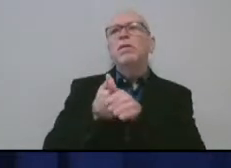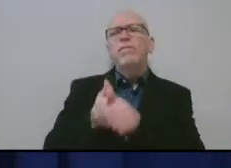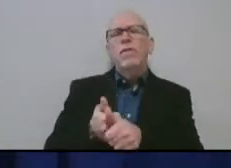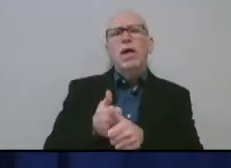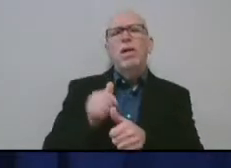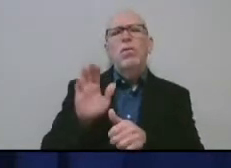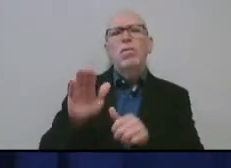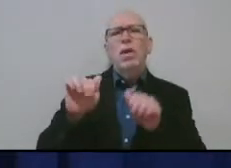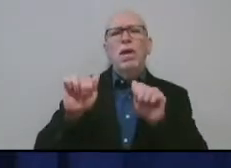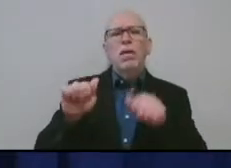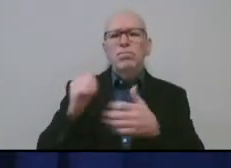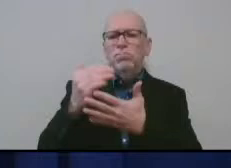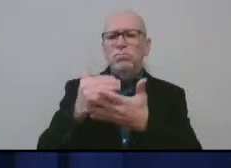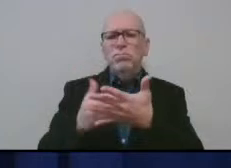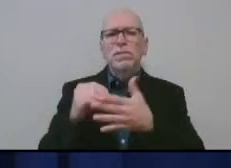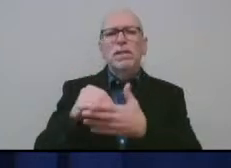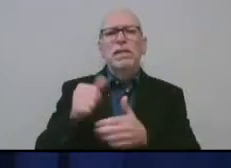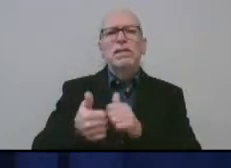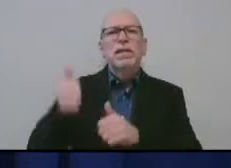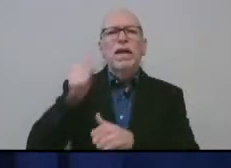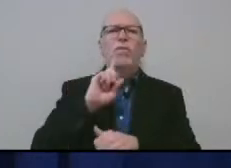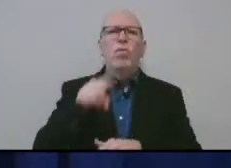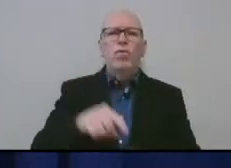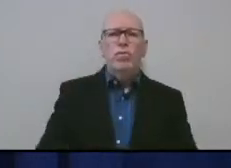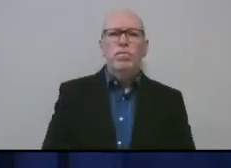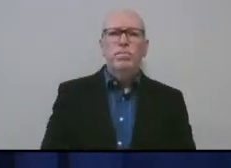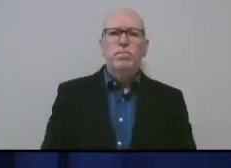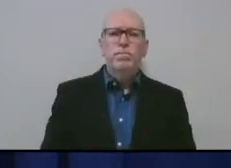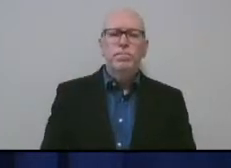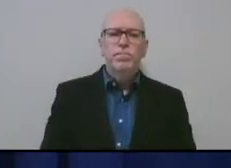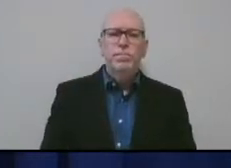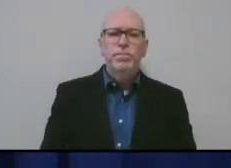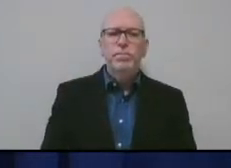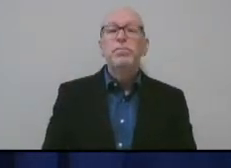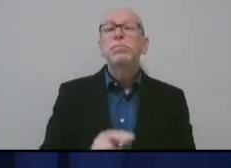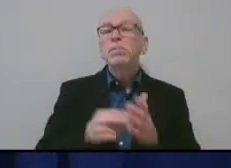guidelines outlined in the executive order. And it means following